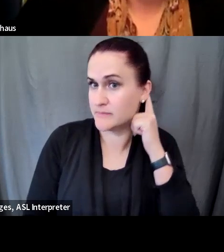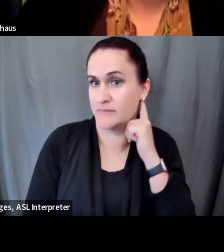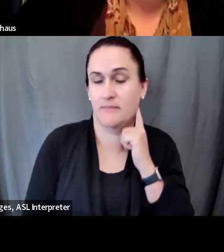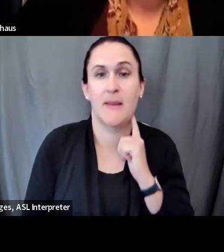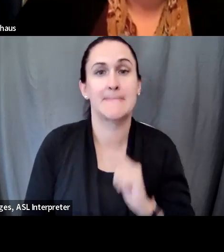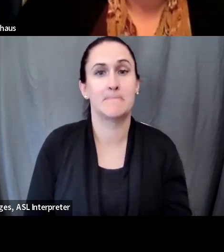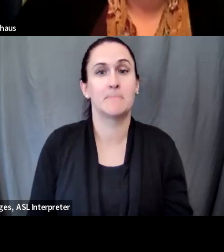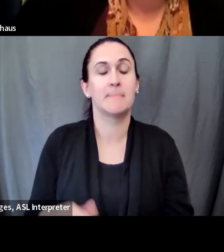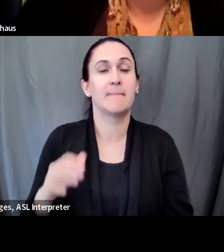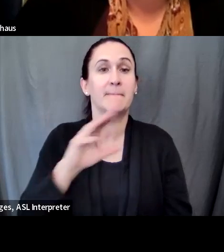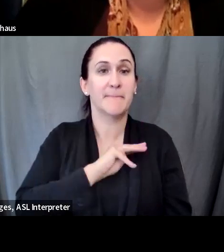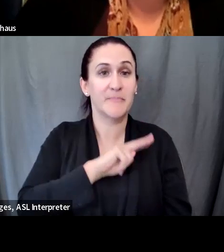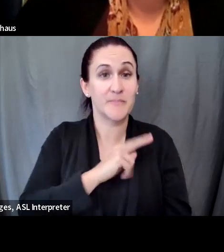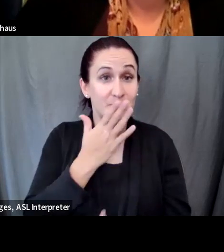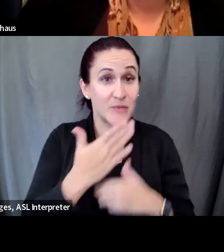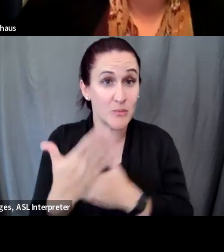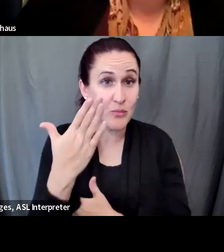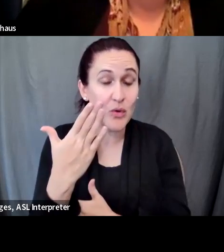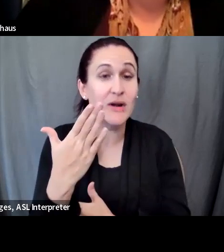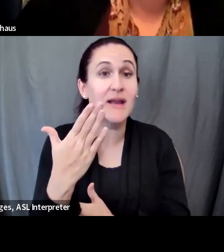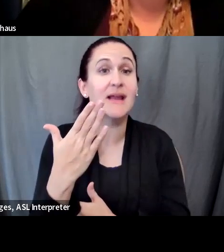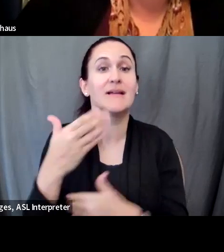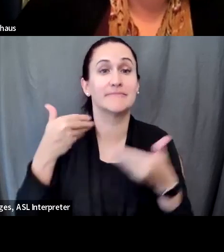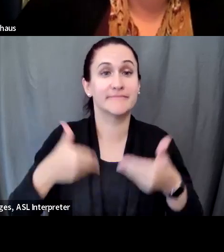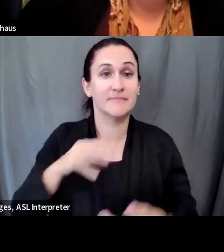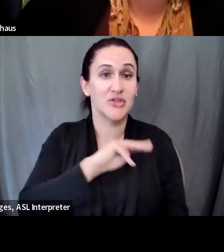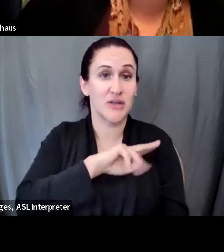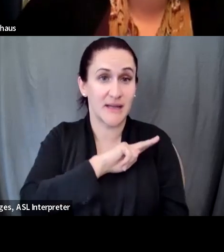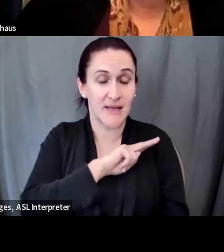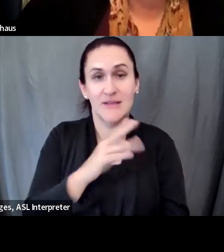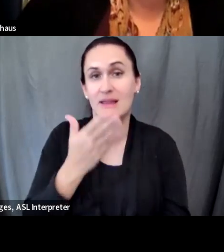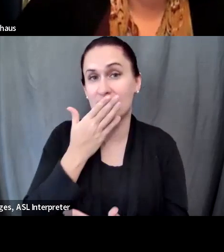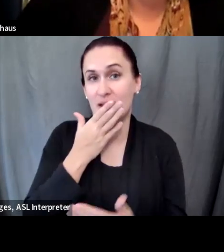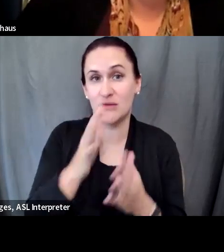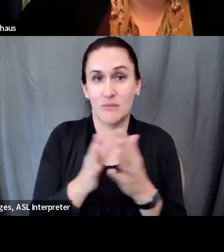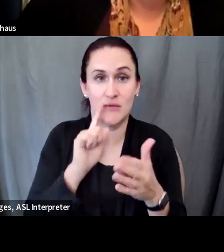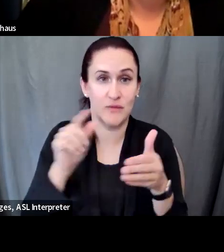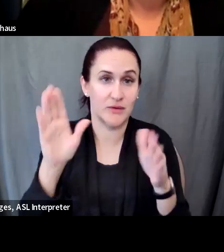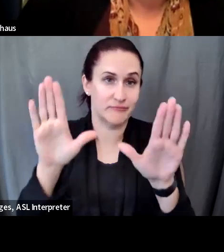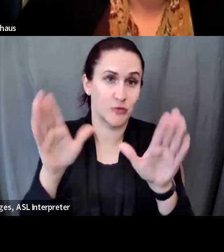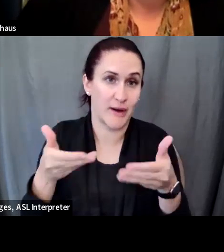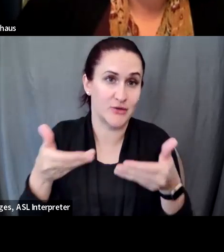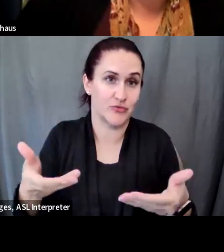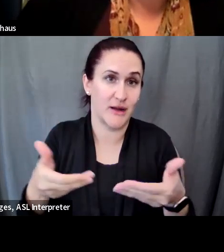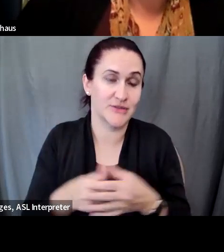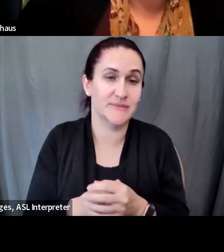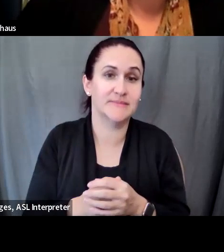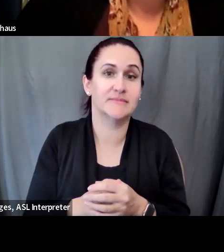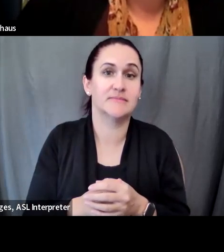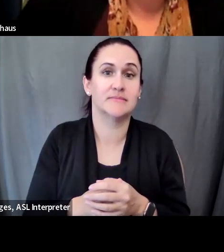Good morning, everyone. I'm Michelle Niehaus. Thank you so much for the great introduction, Lee. For my